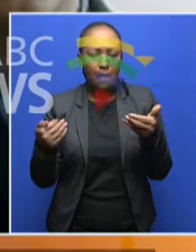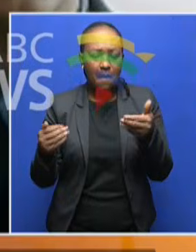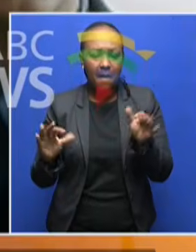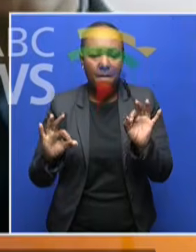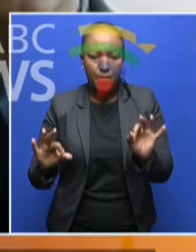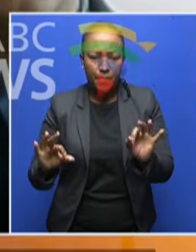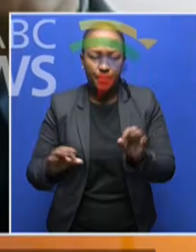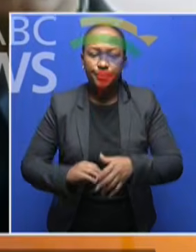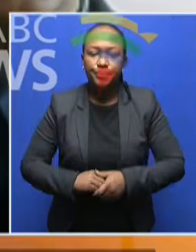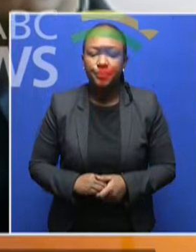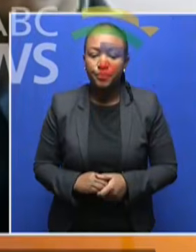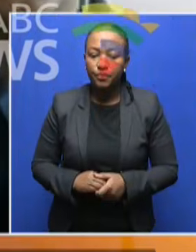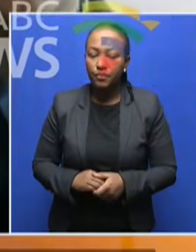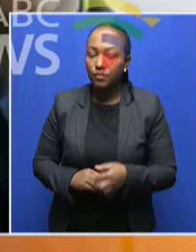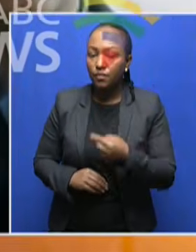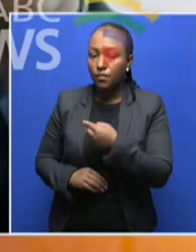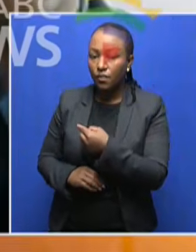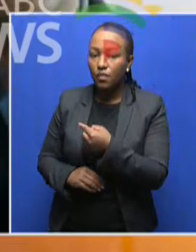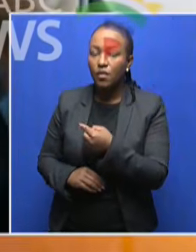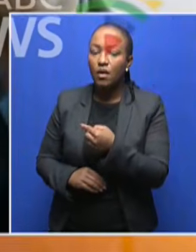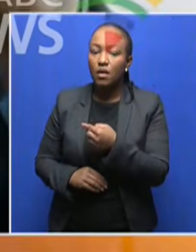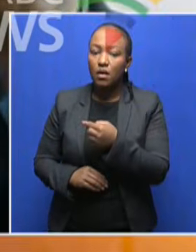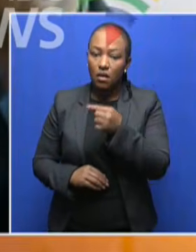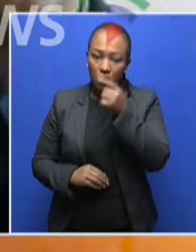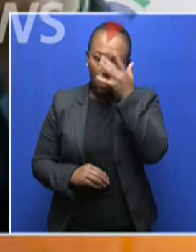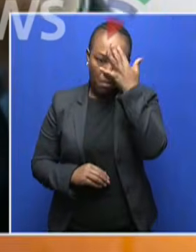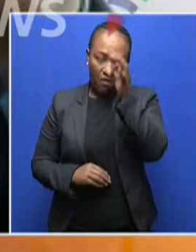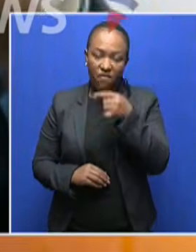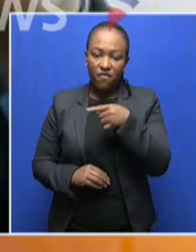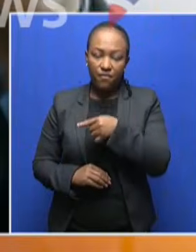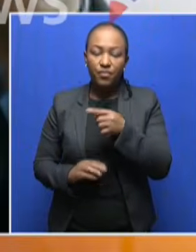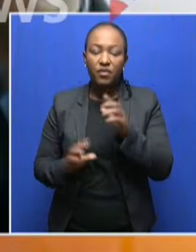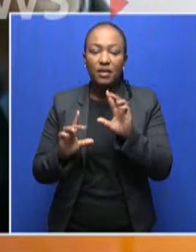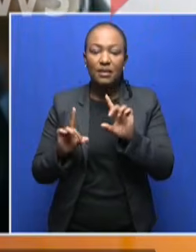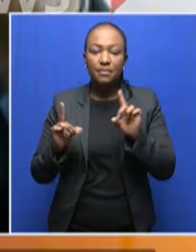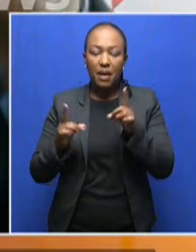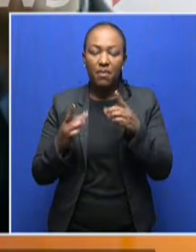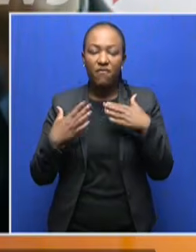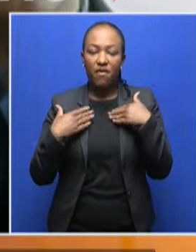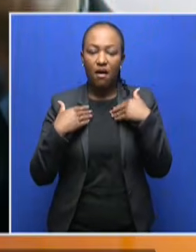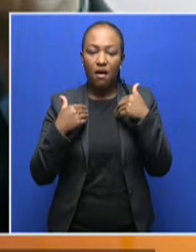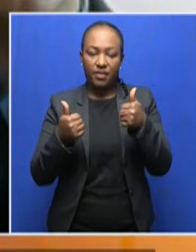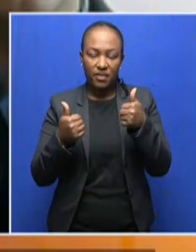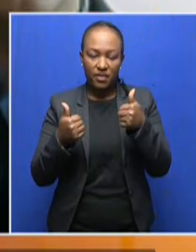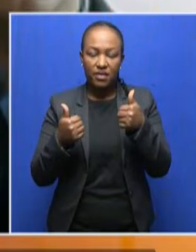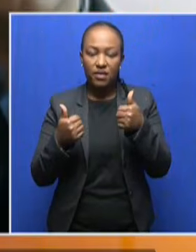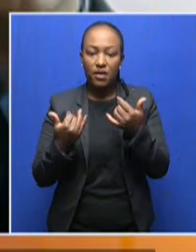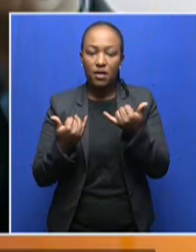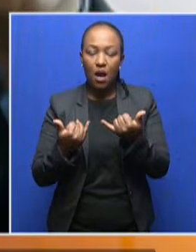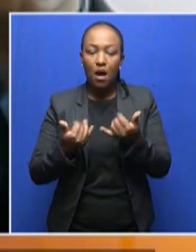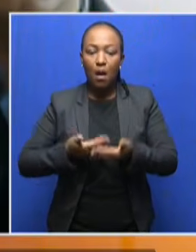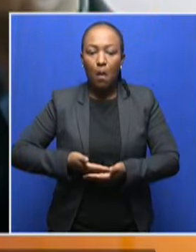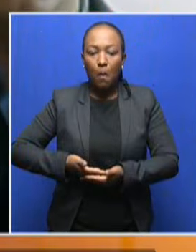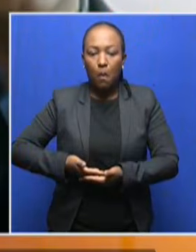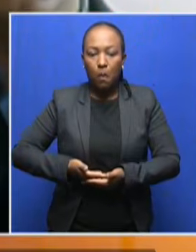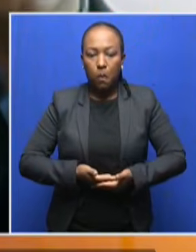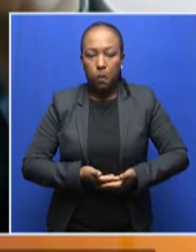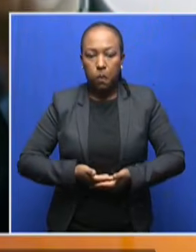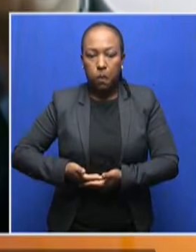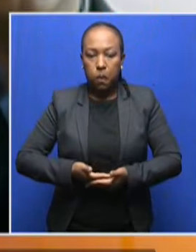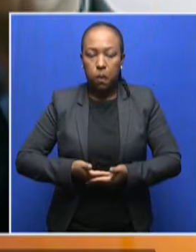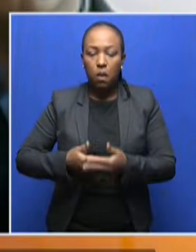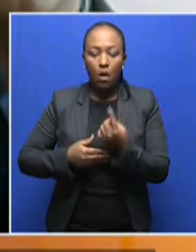according to the Department of Health, you have now completely unvaccinated infants under the age of